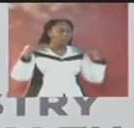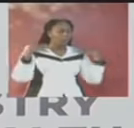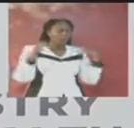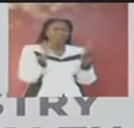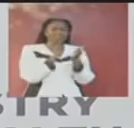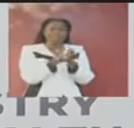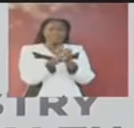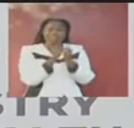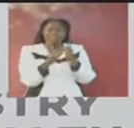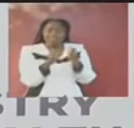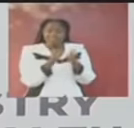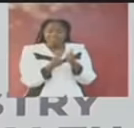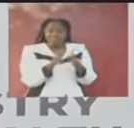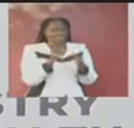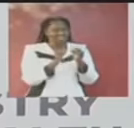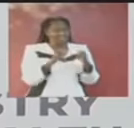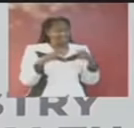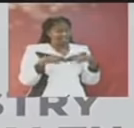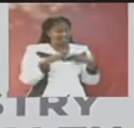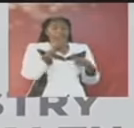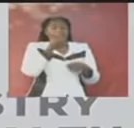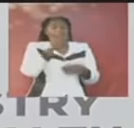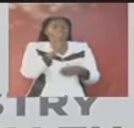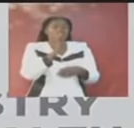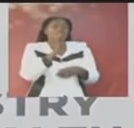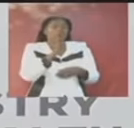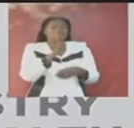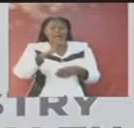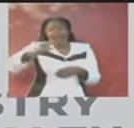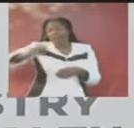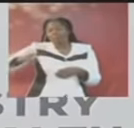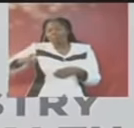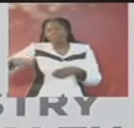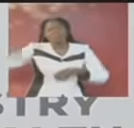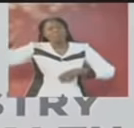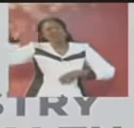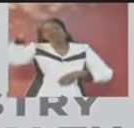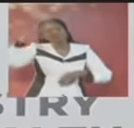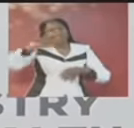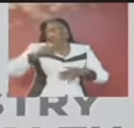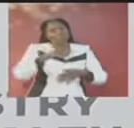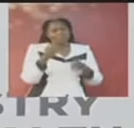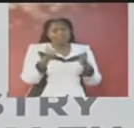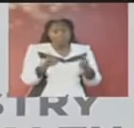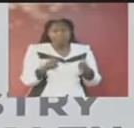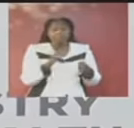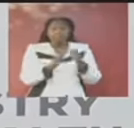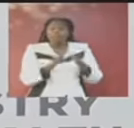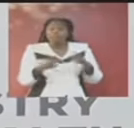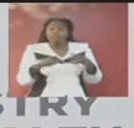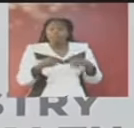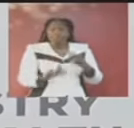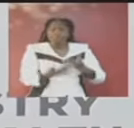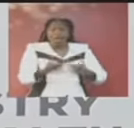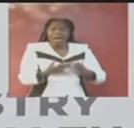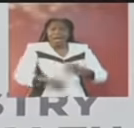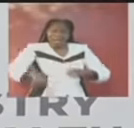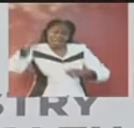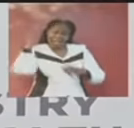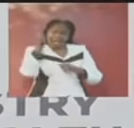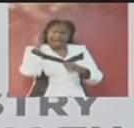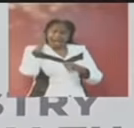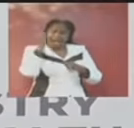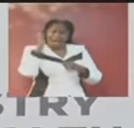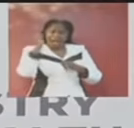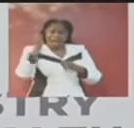if there was a boiler system, the water treatment systems, fire alarms were in order. There was also a review of the